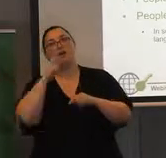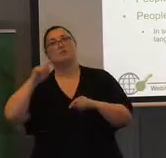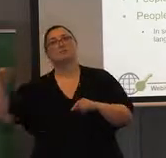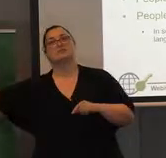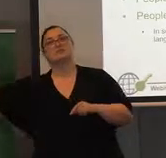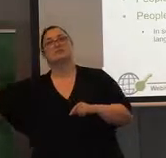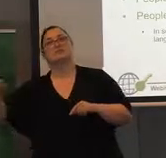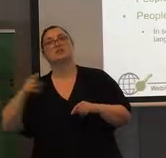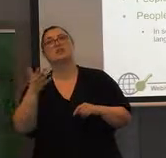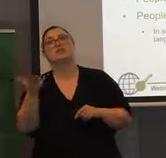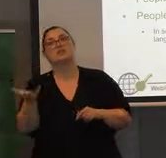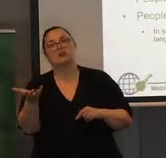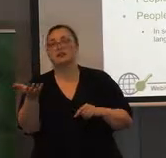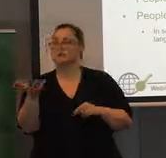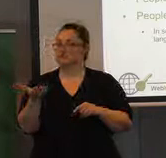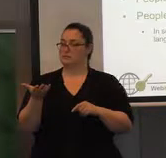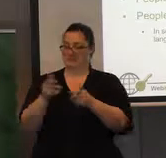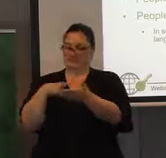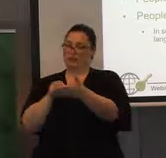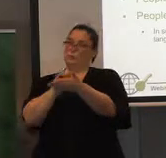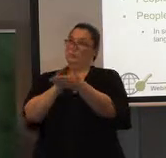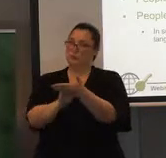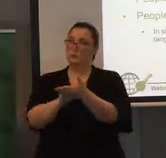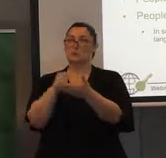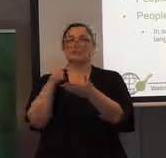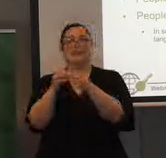big the document is. Not rocket science.